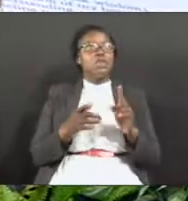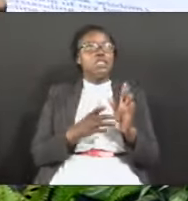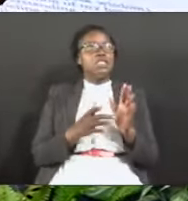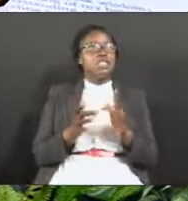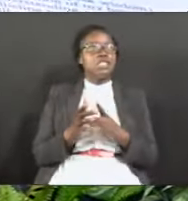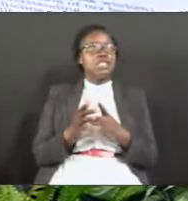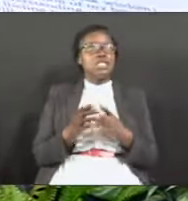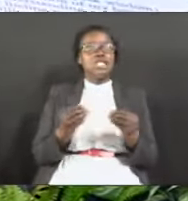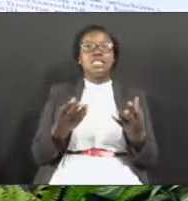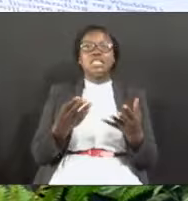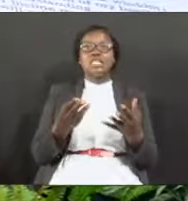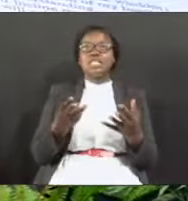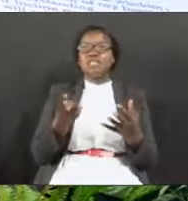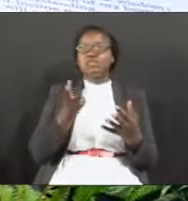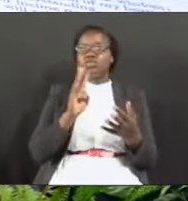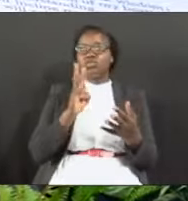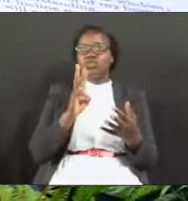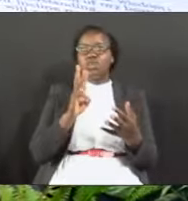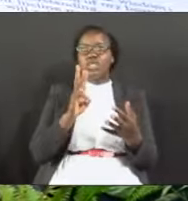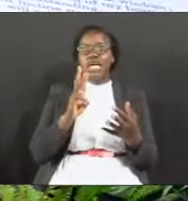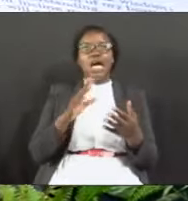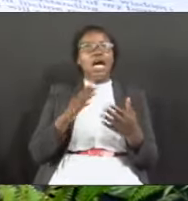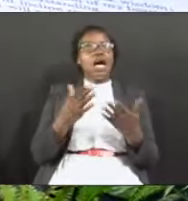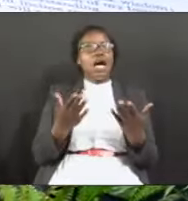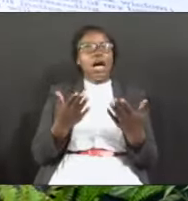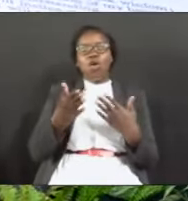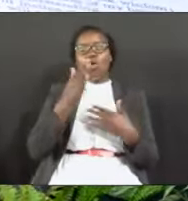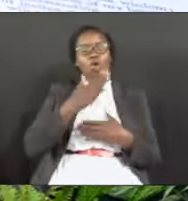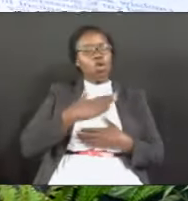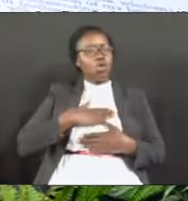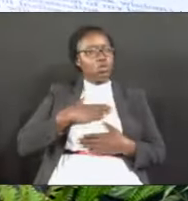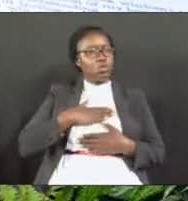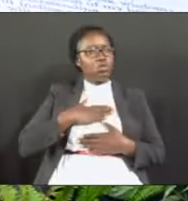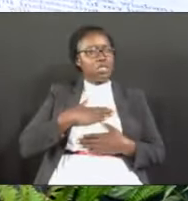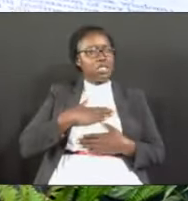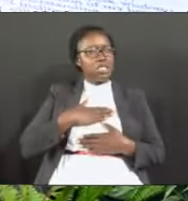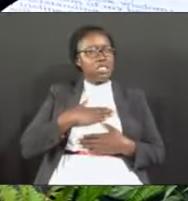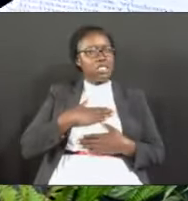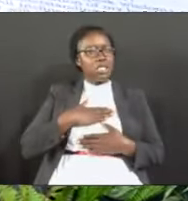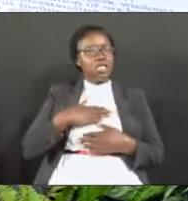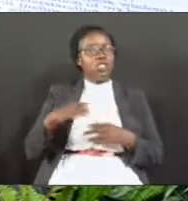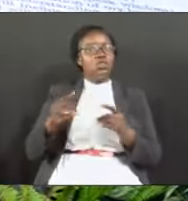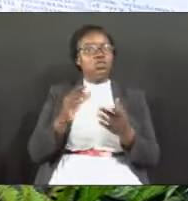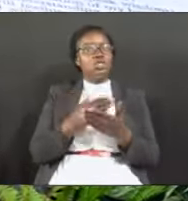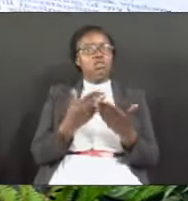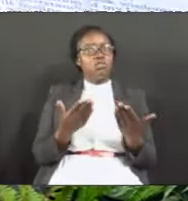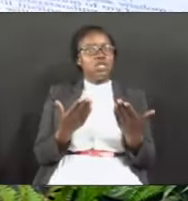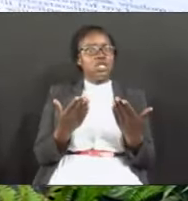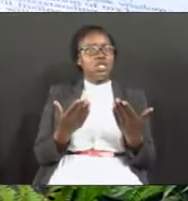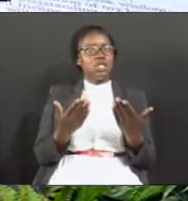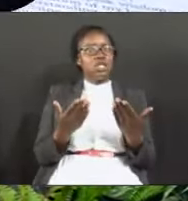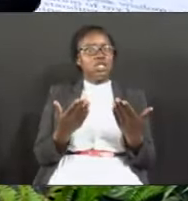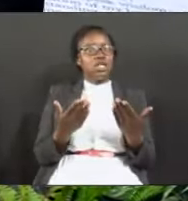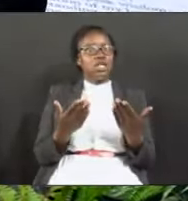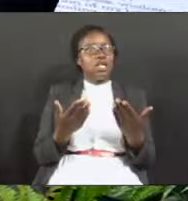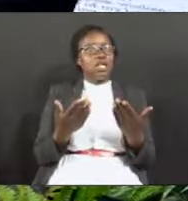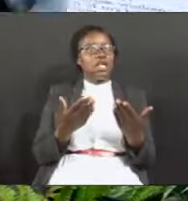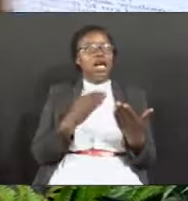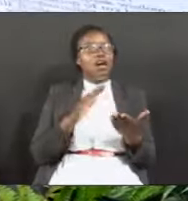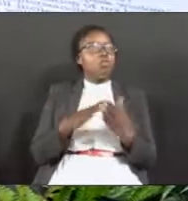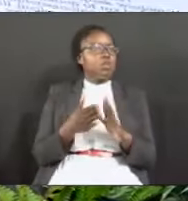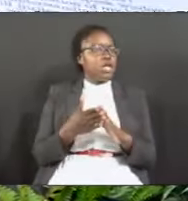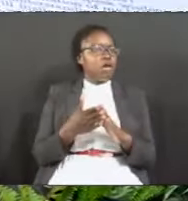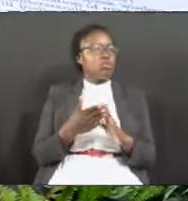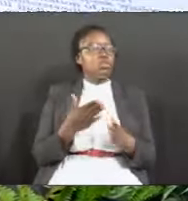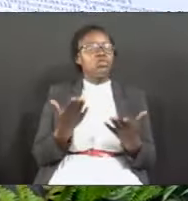fountain of water for Hagar, please God, can you create even something, even just a little water, and come and quench me,